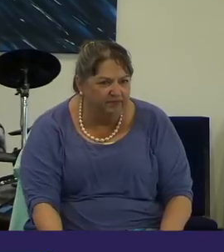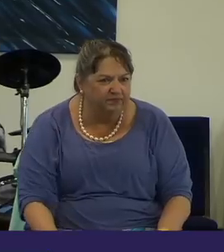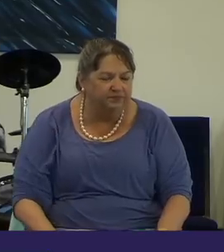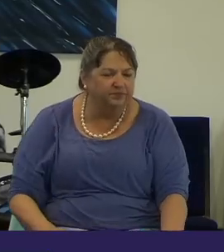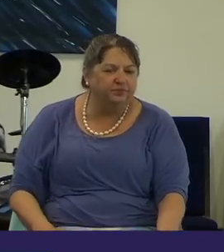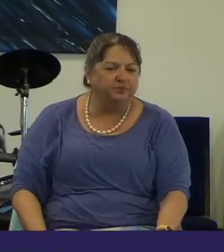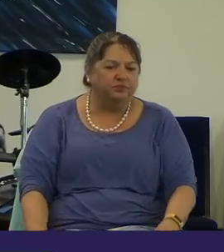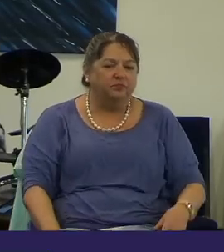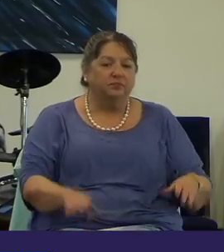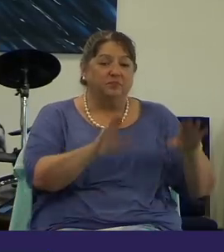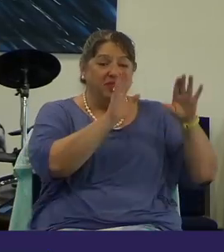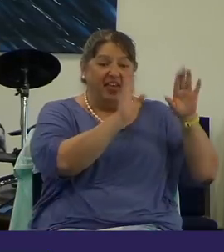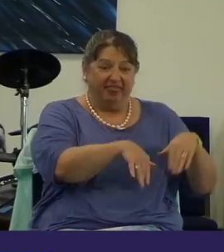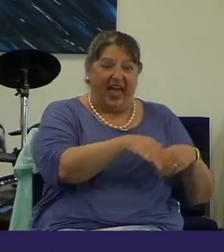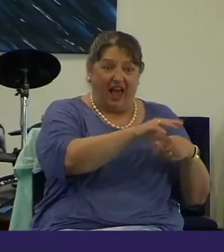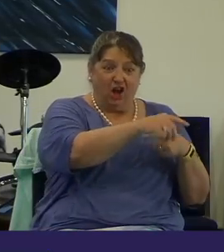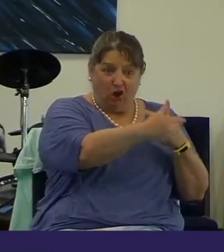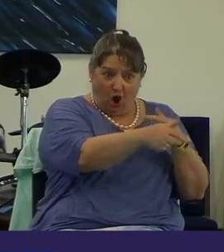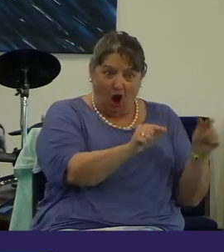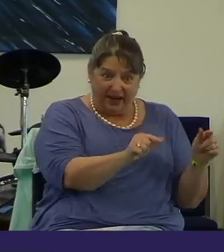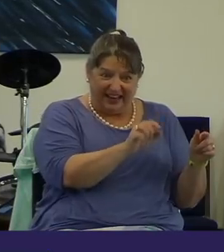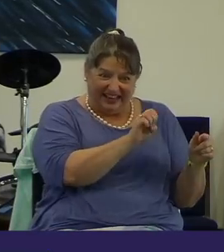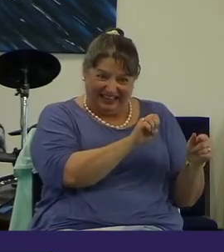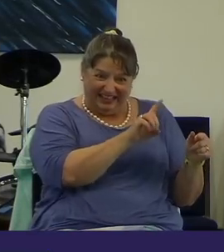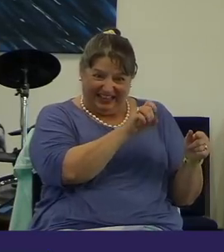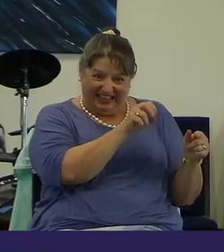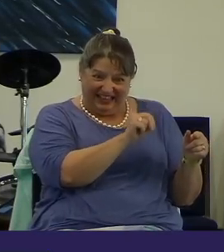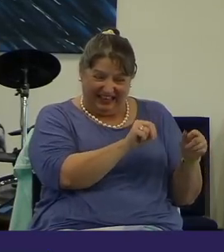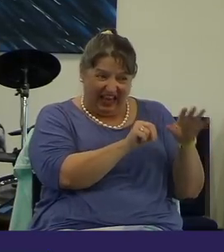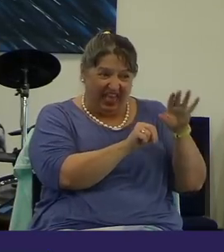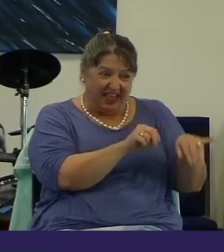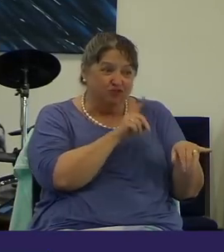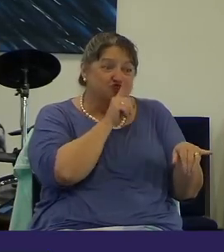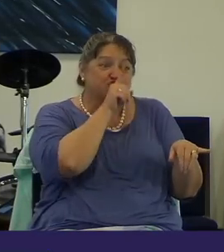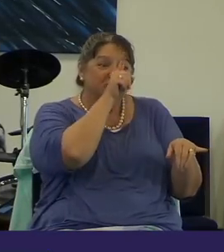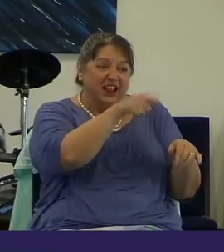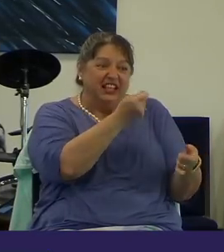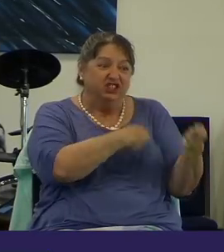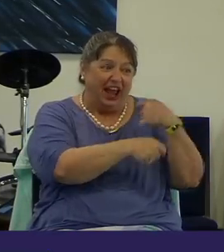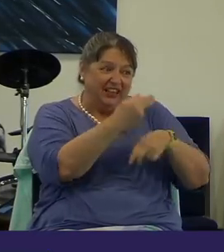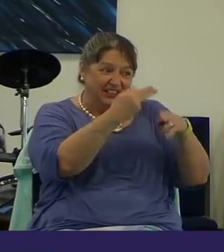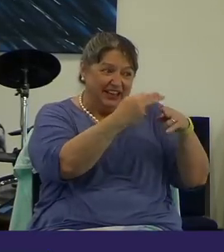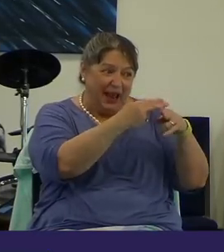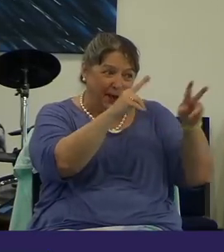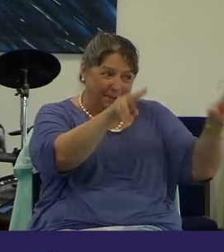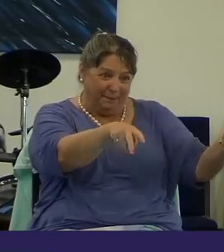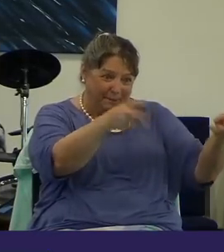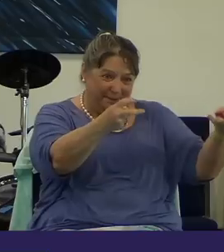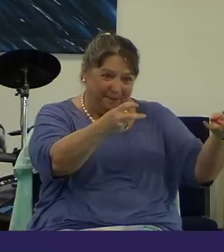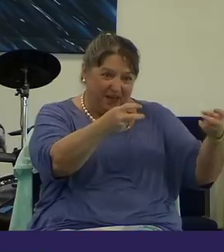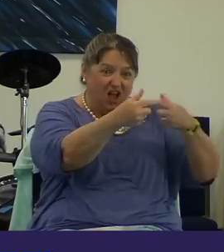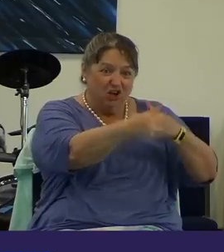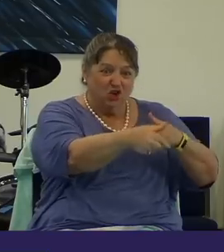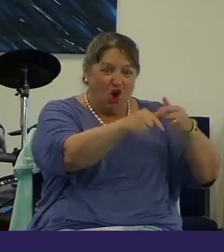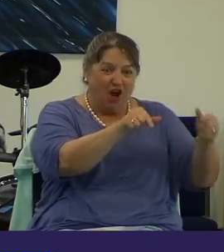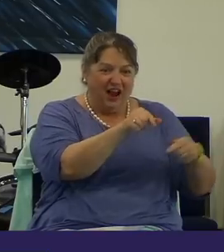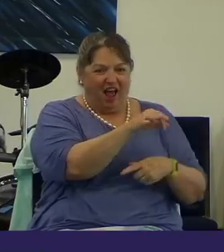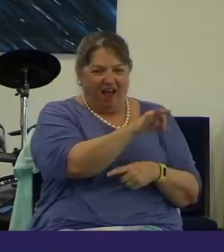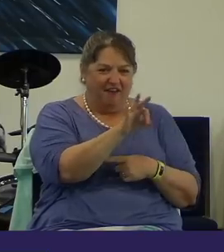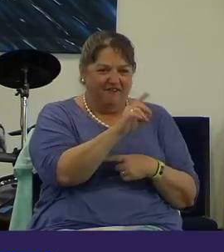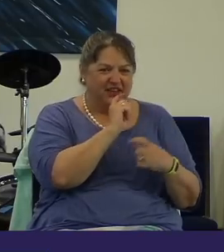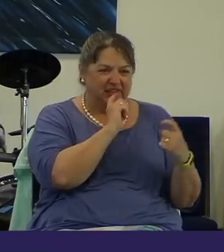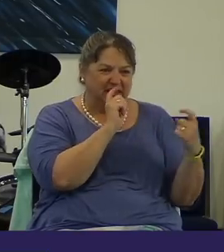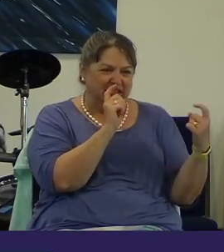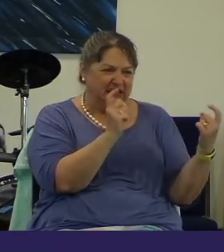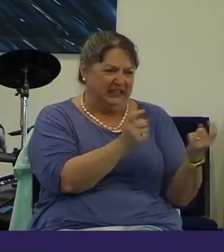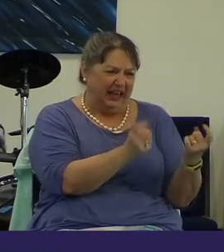the Garden of Eden, I call it the Garden of Sin. I call it the Garden of Sin, this